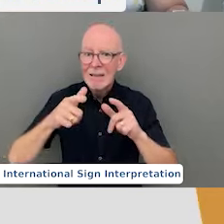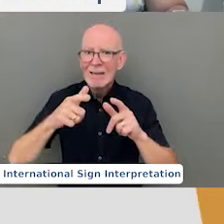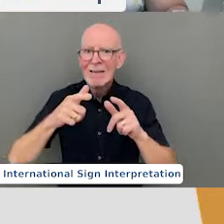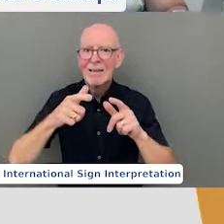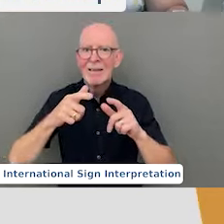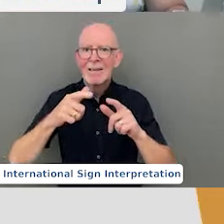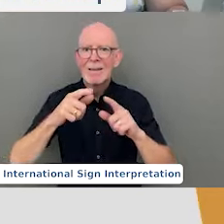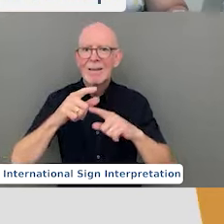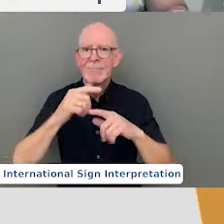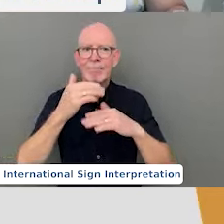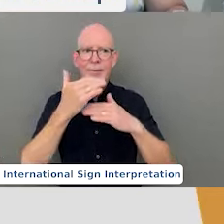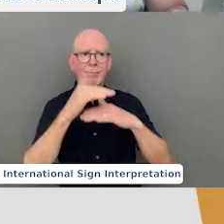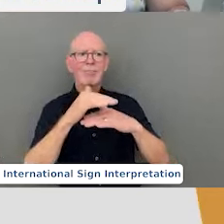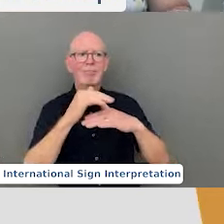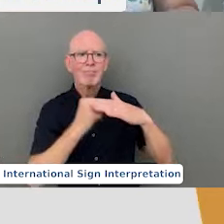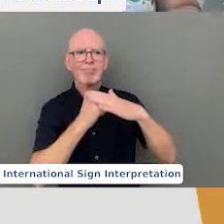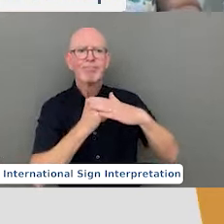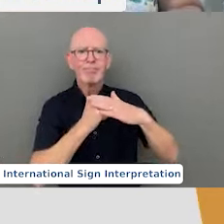situation and many other